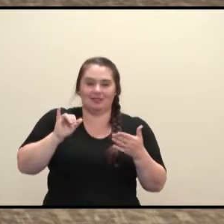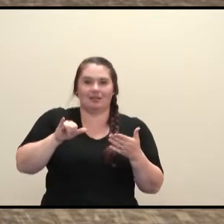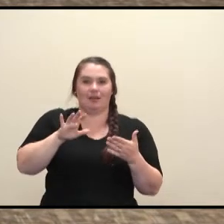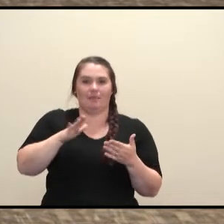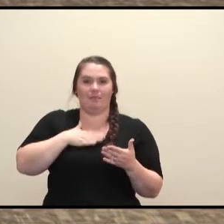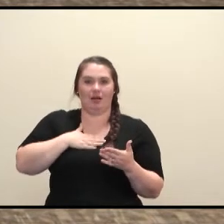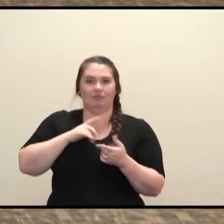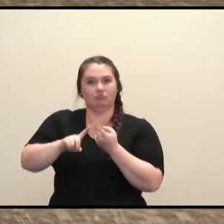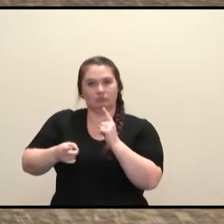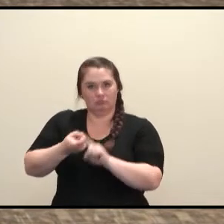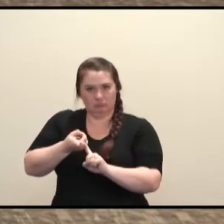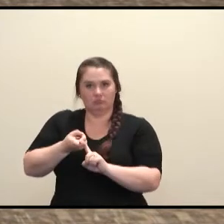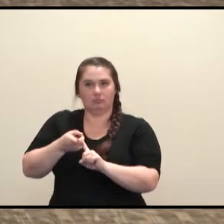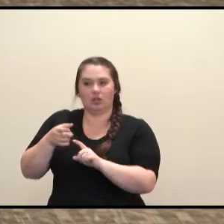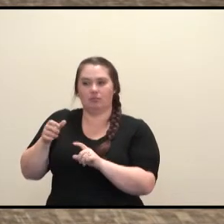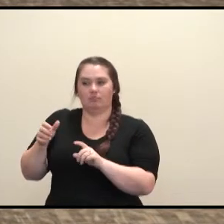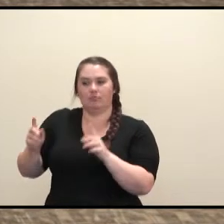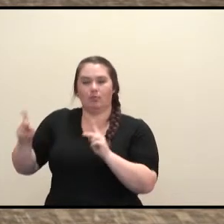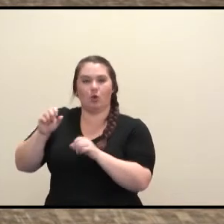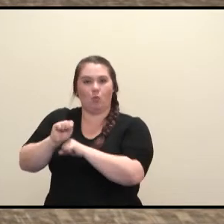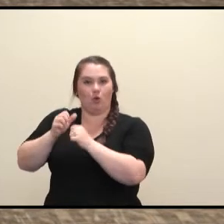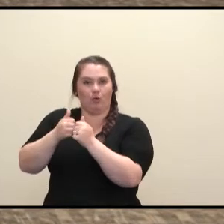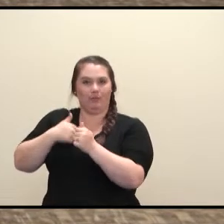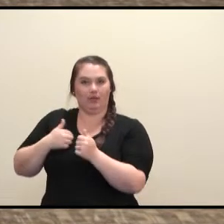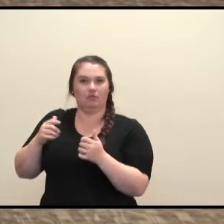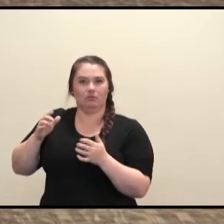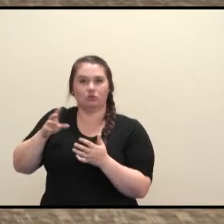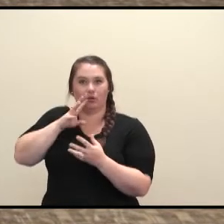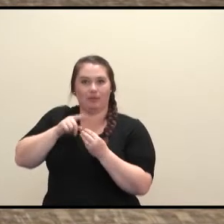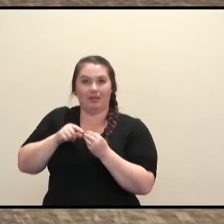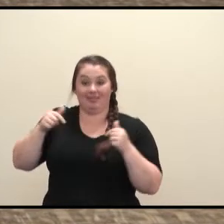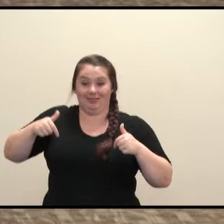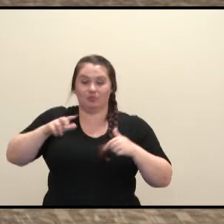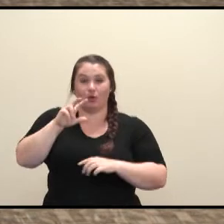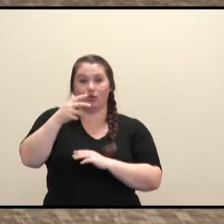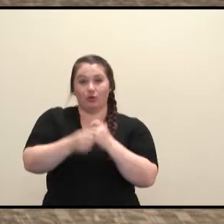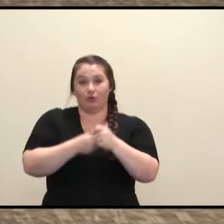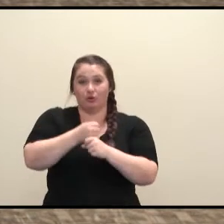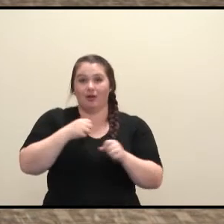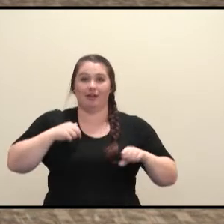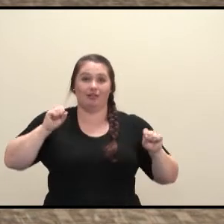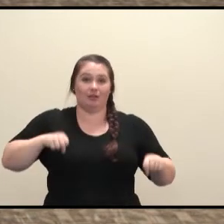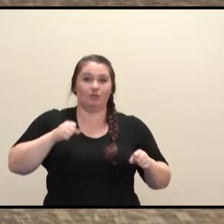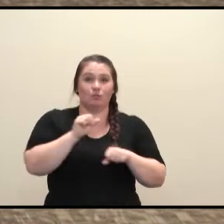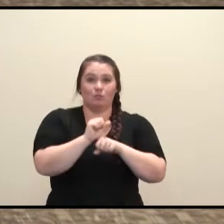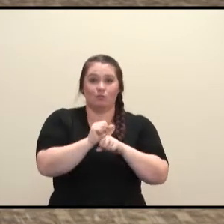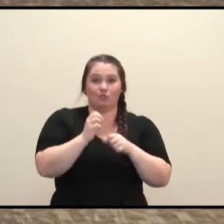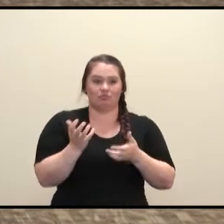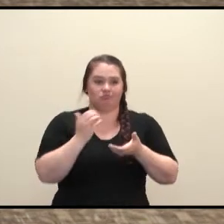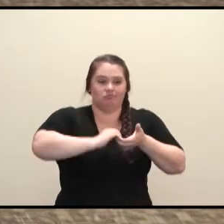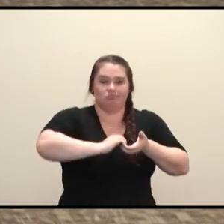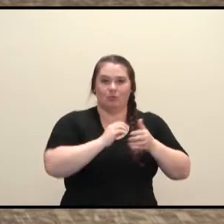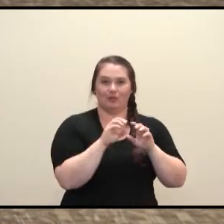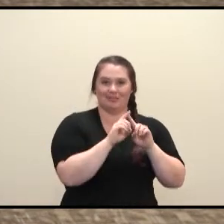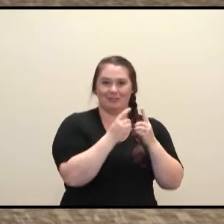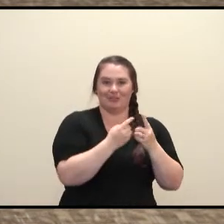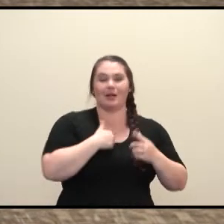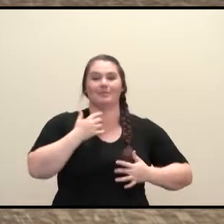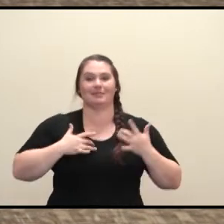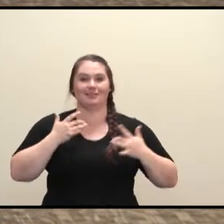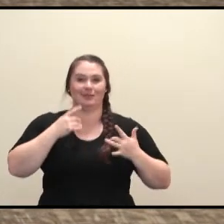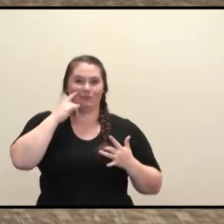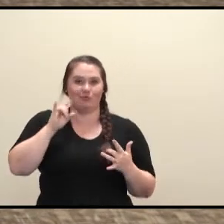and then I did the pay review. So this has been my third year to work with the district on pay. And I'm very excited